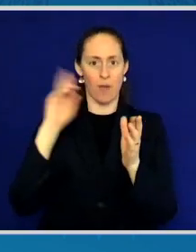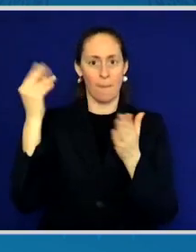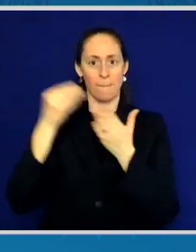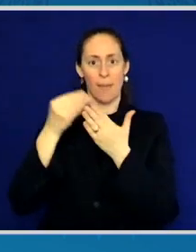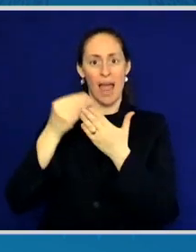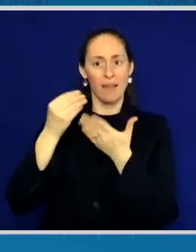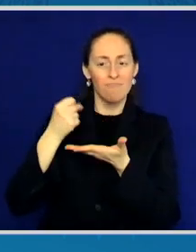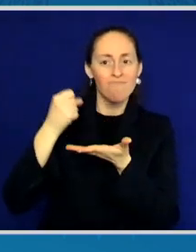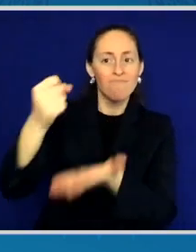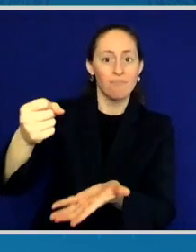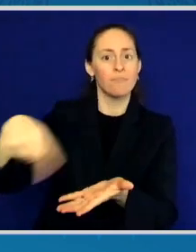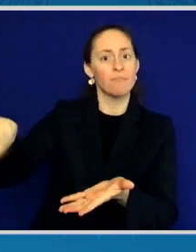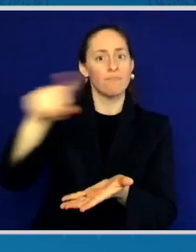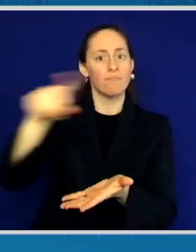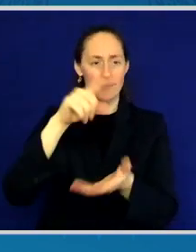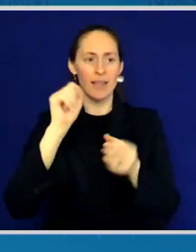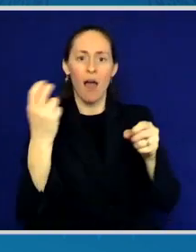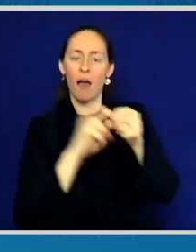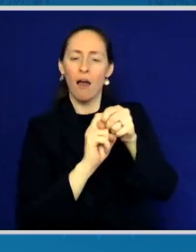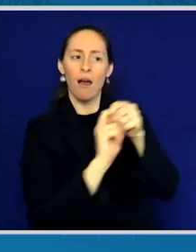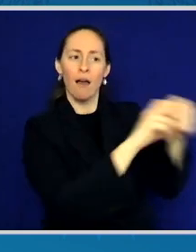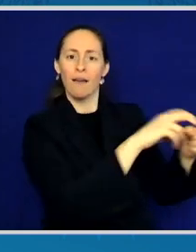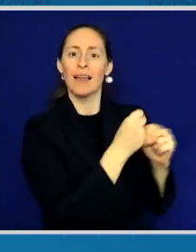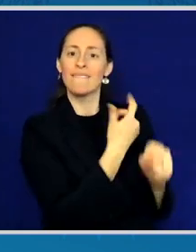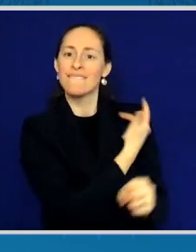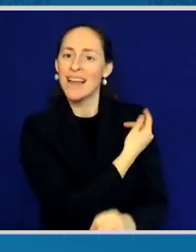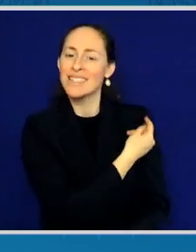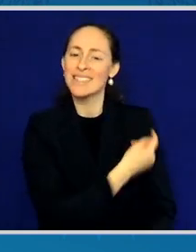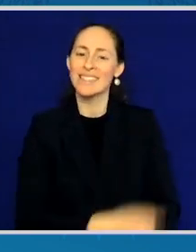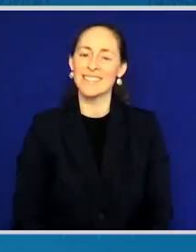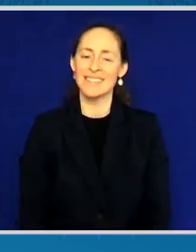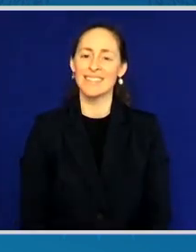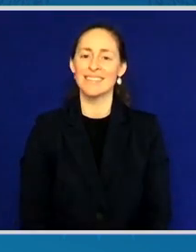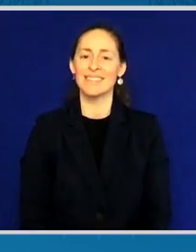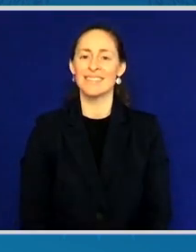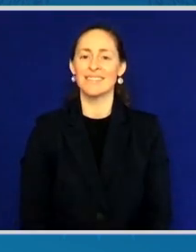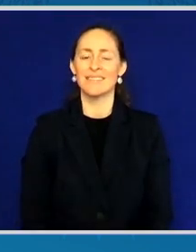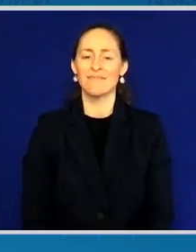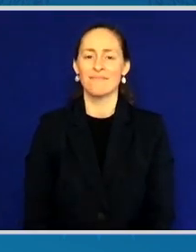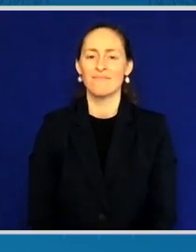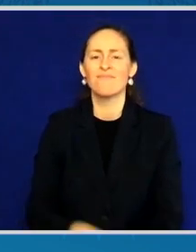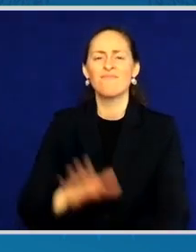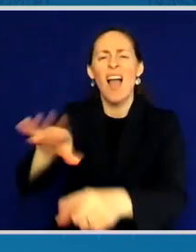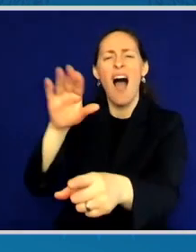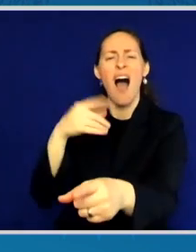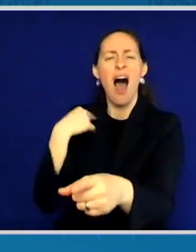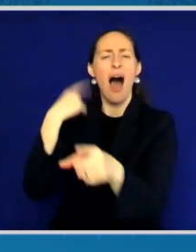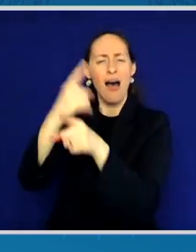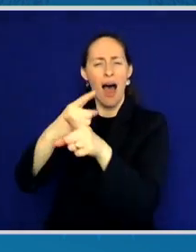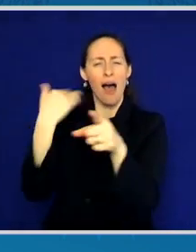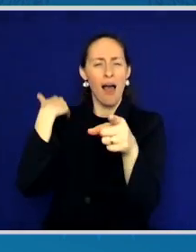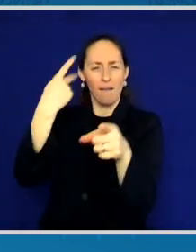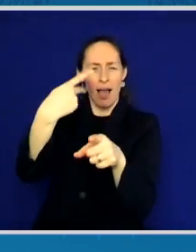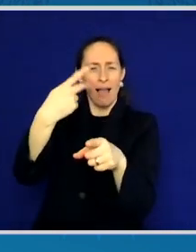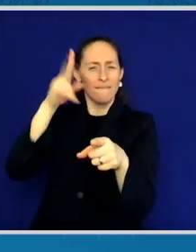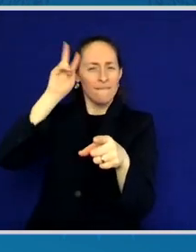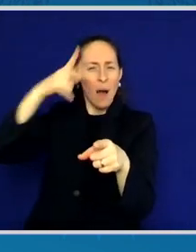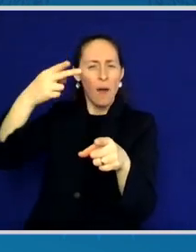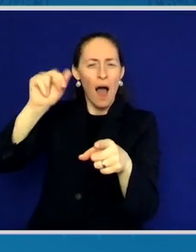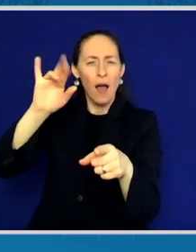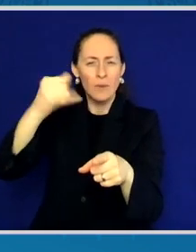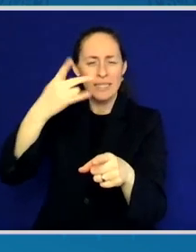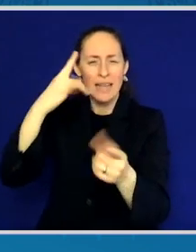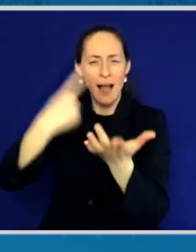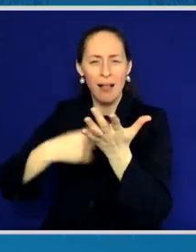Ohio. Troy, talk about what the Vice President and I have talked about this before, that we want to, one of the goals